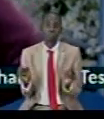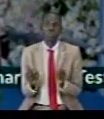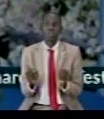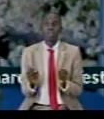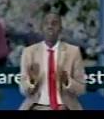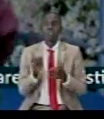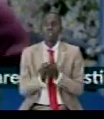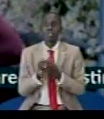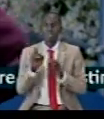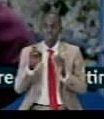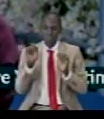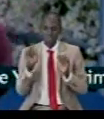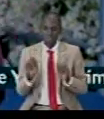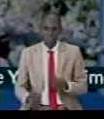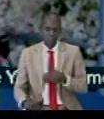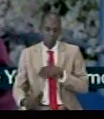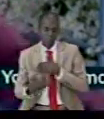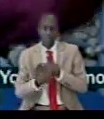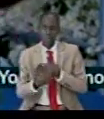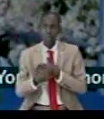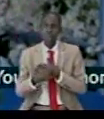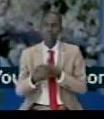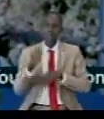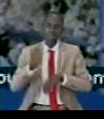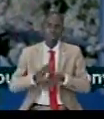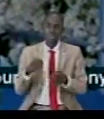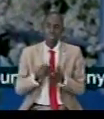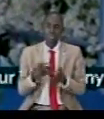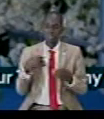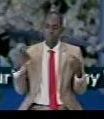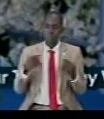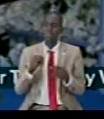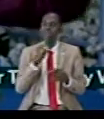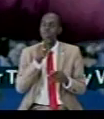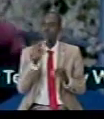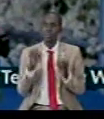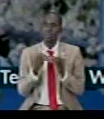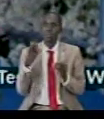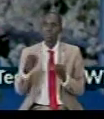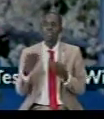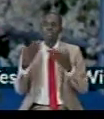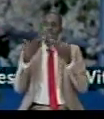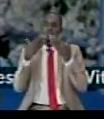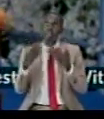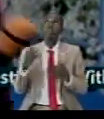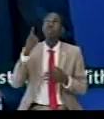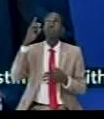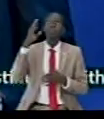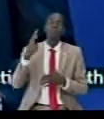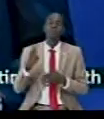it and nothing like that is happening. The pain has gone. Praise God and I appreciate God. Thank you, Pastor Kumuyi.